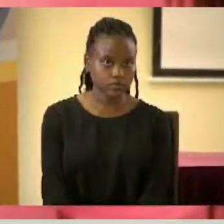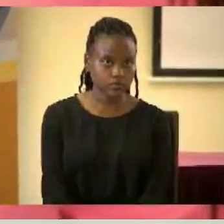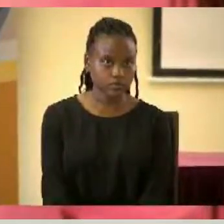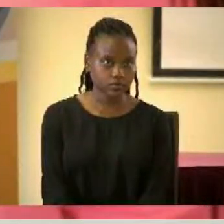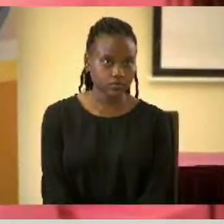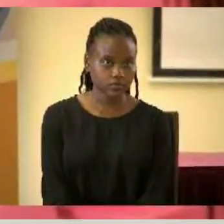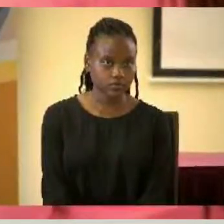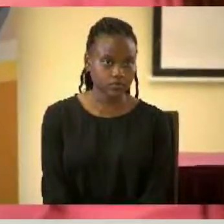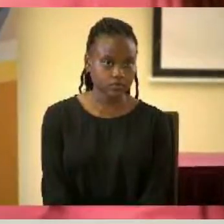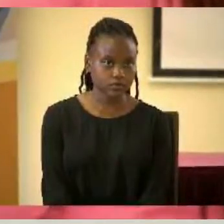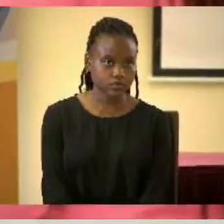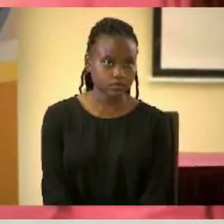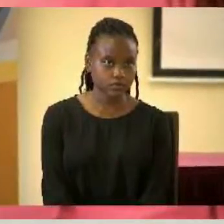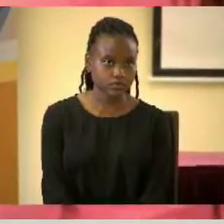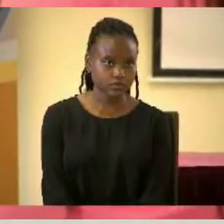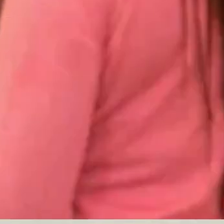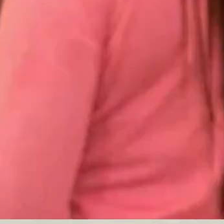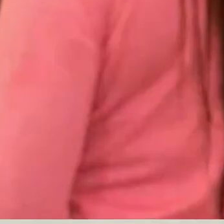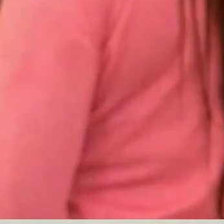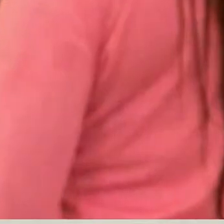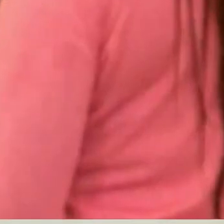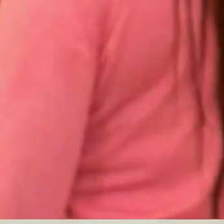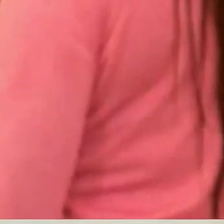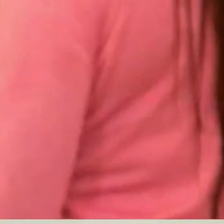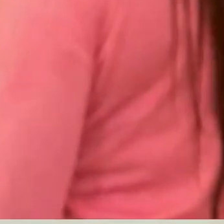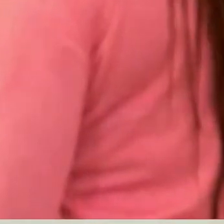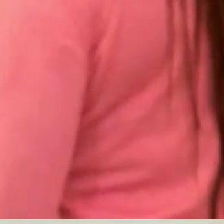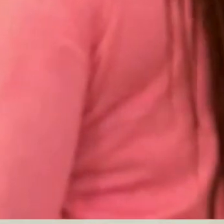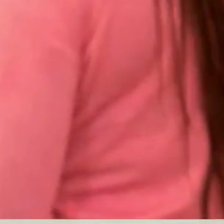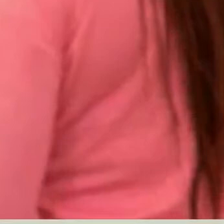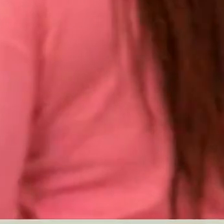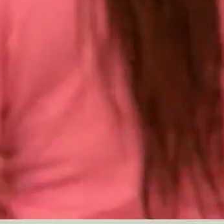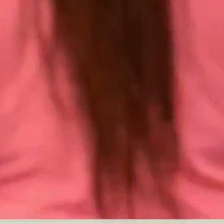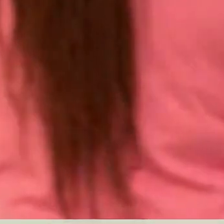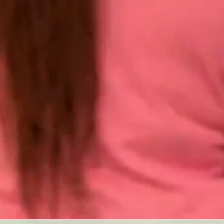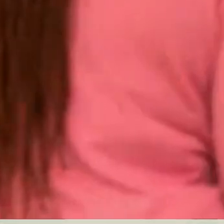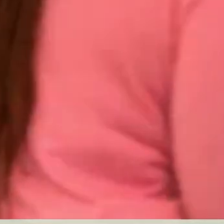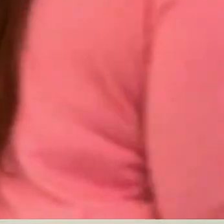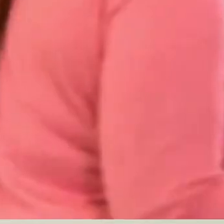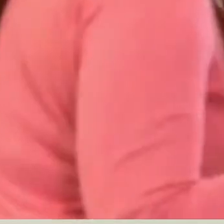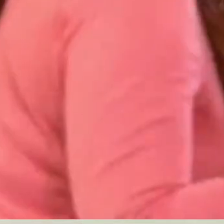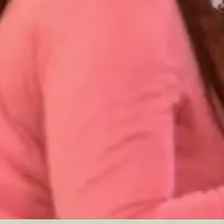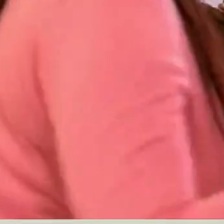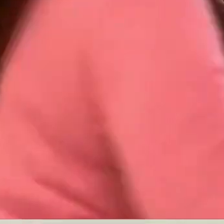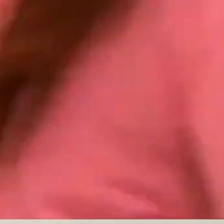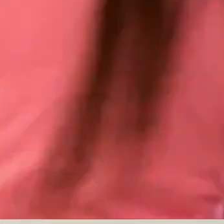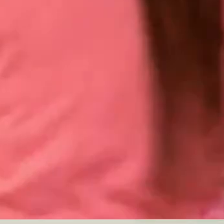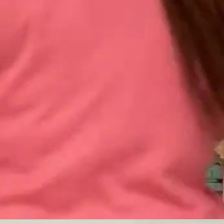be involved in terms of making access to the deaf people available.